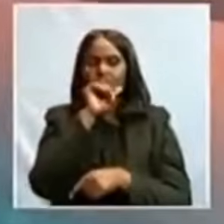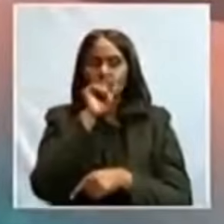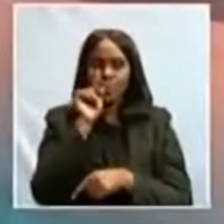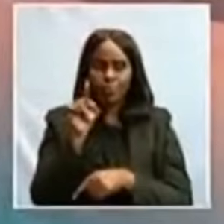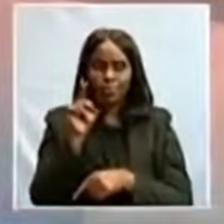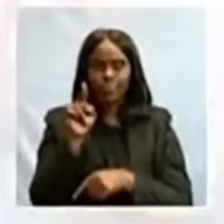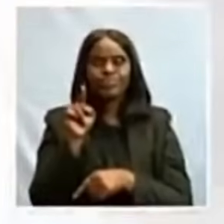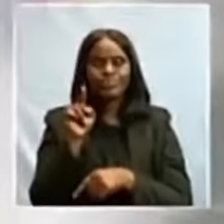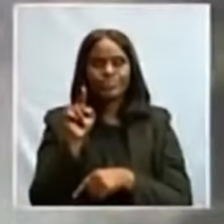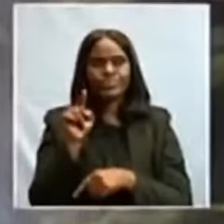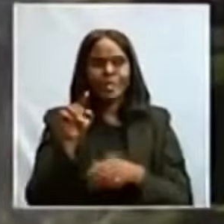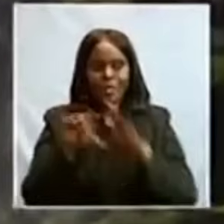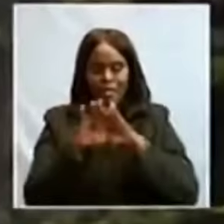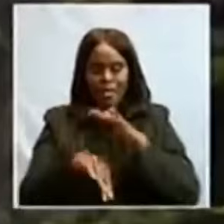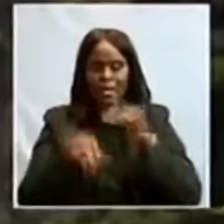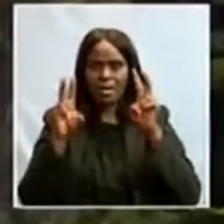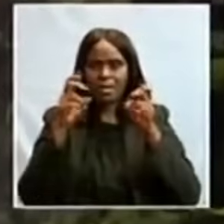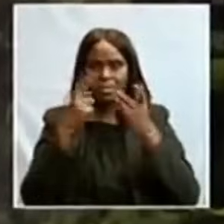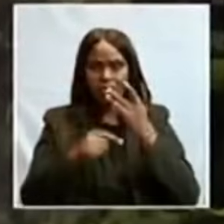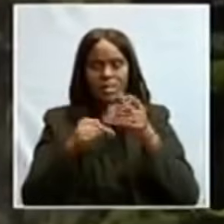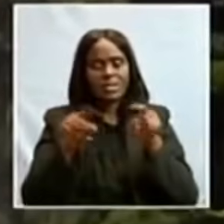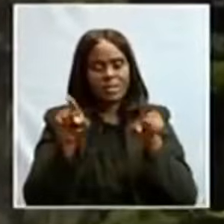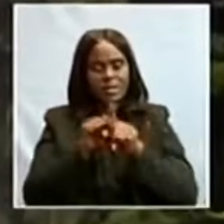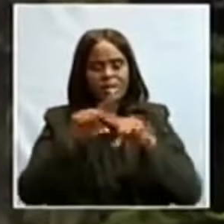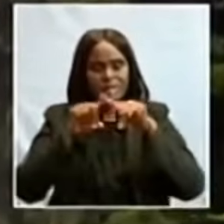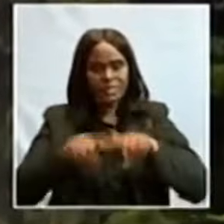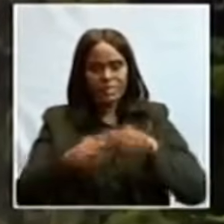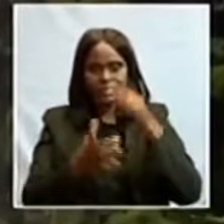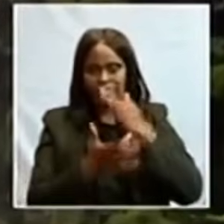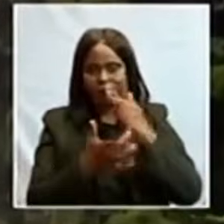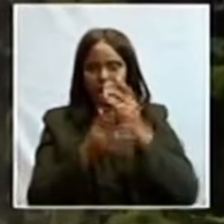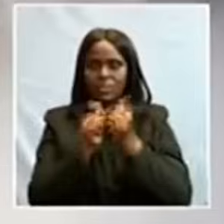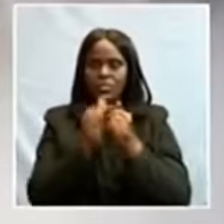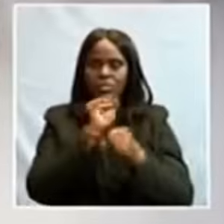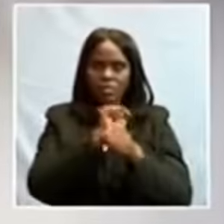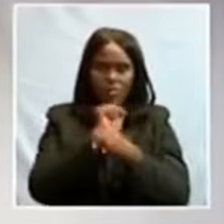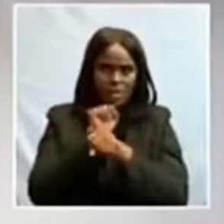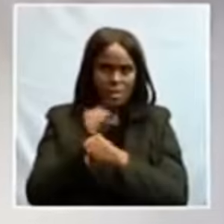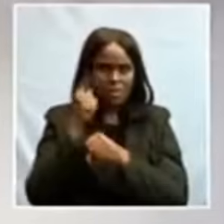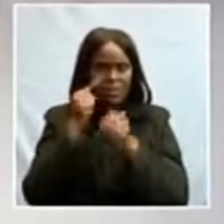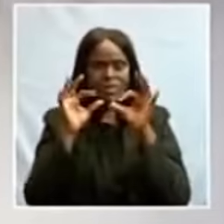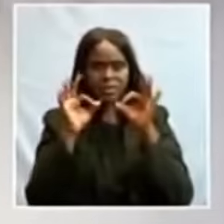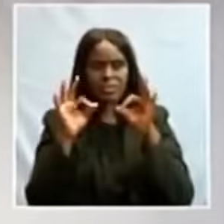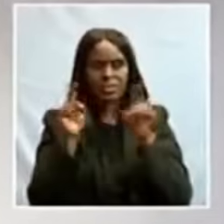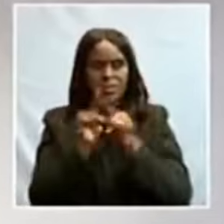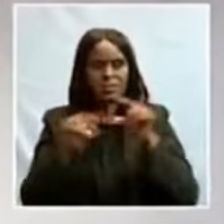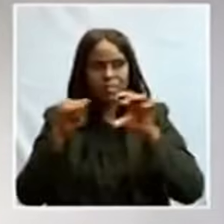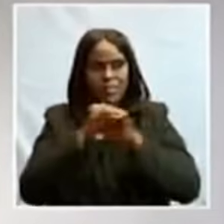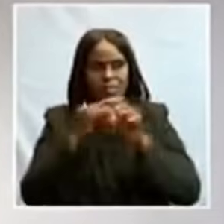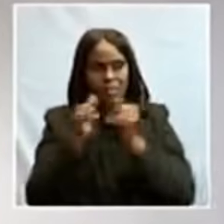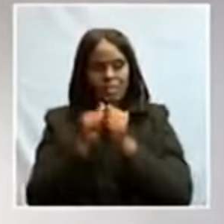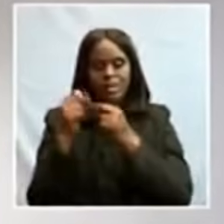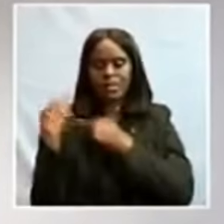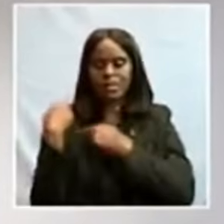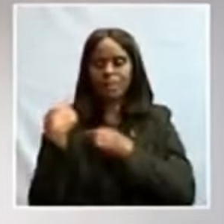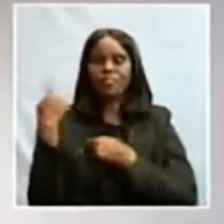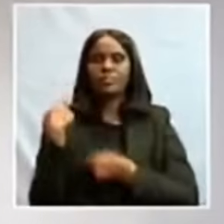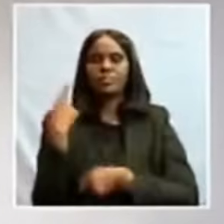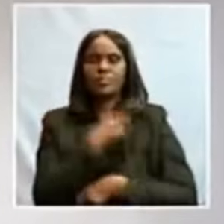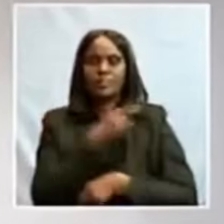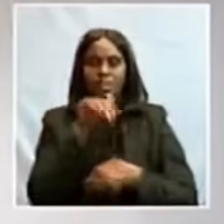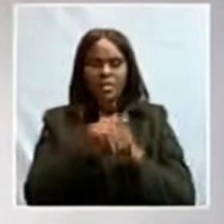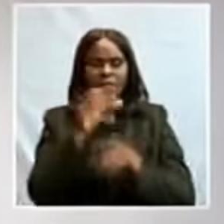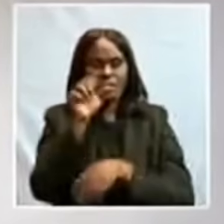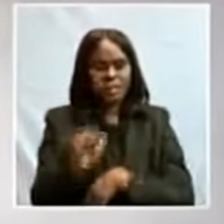in Livingstone under the theme Leveraging Technology and Innovation for Smart, Inclusive and Responsive Parliaments in